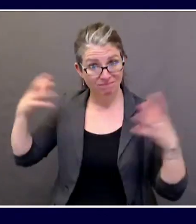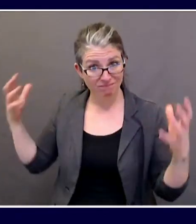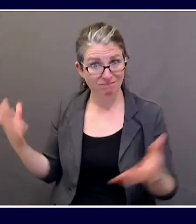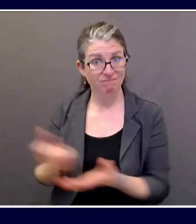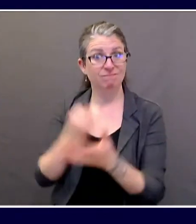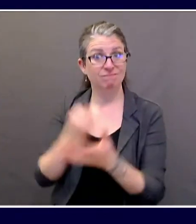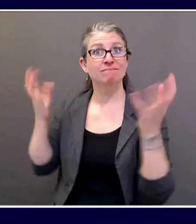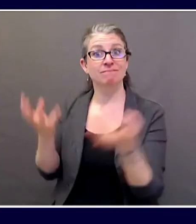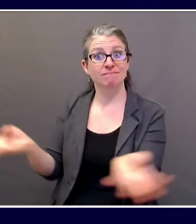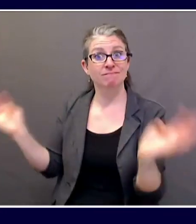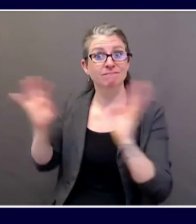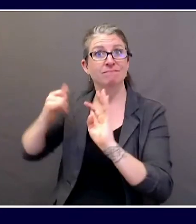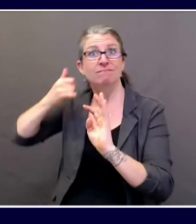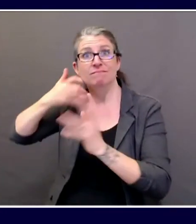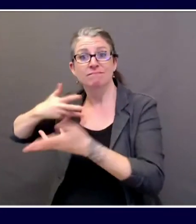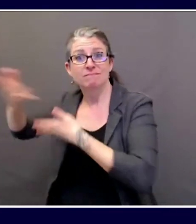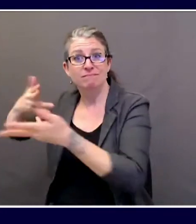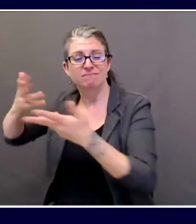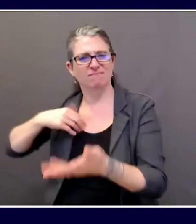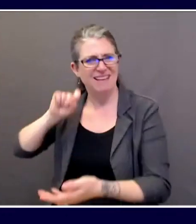do.